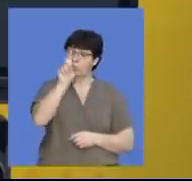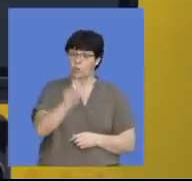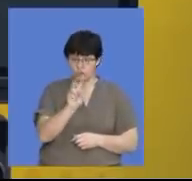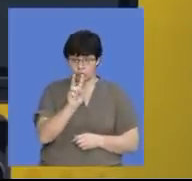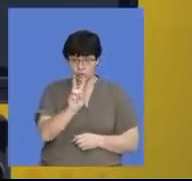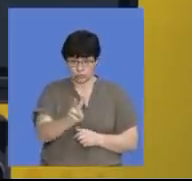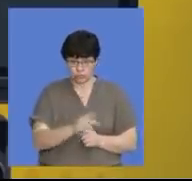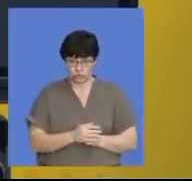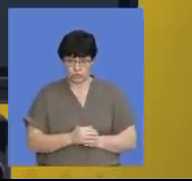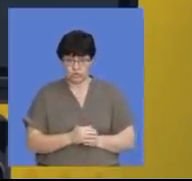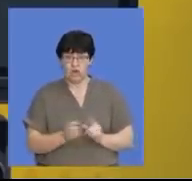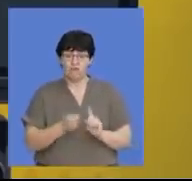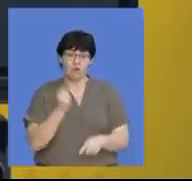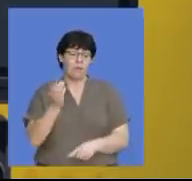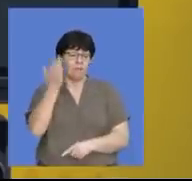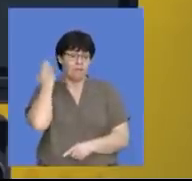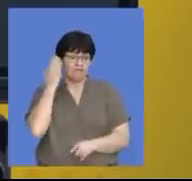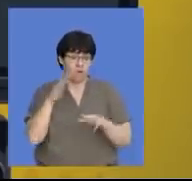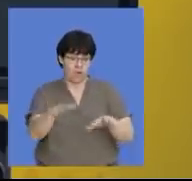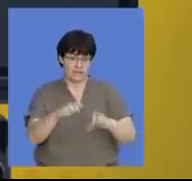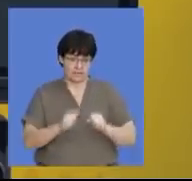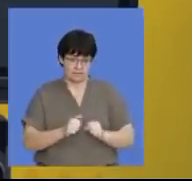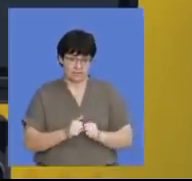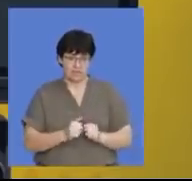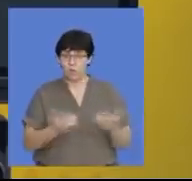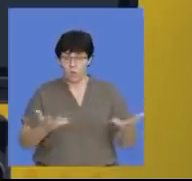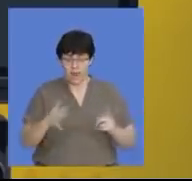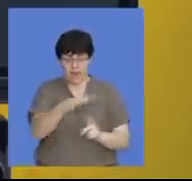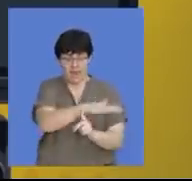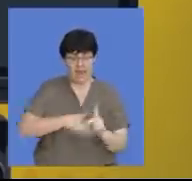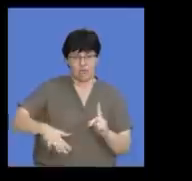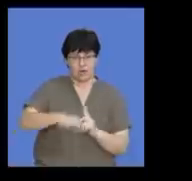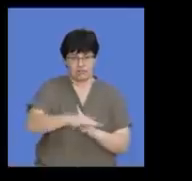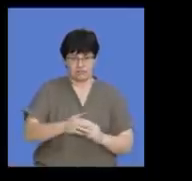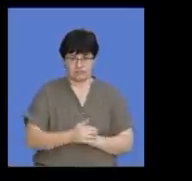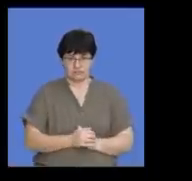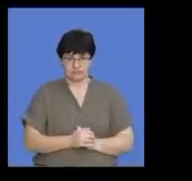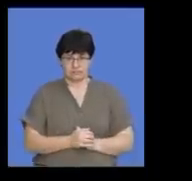2 from previous exams on area.